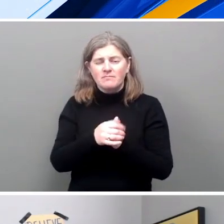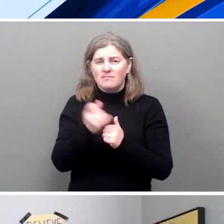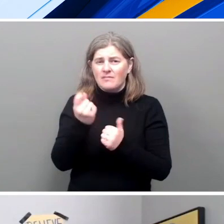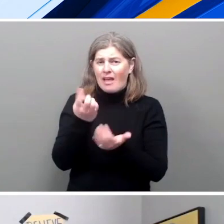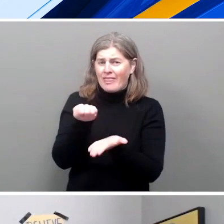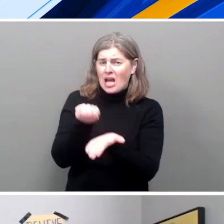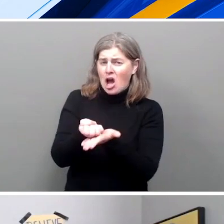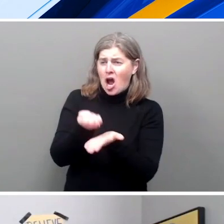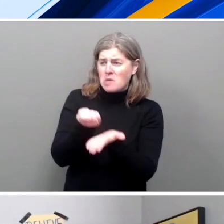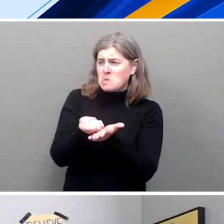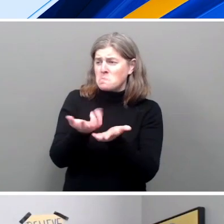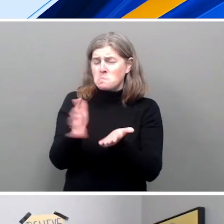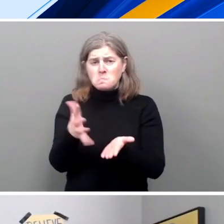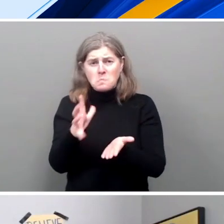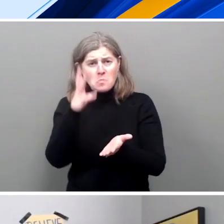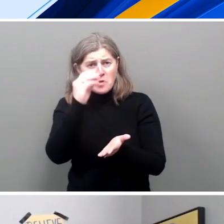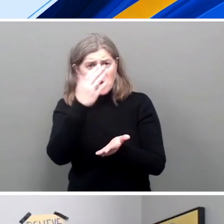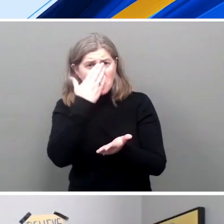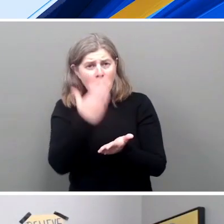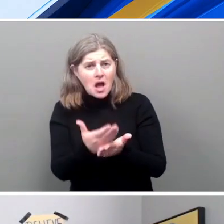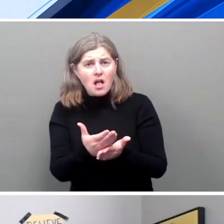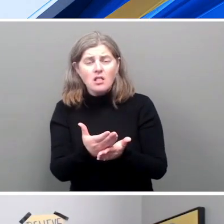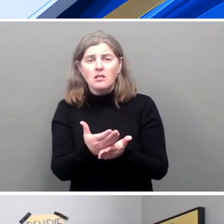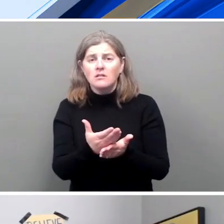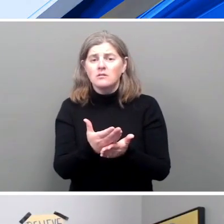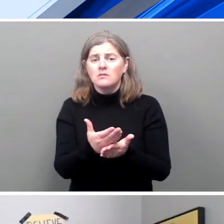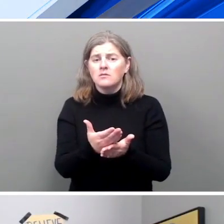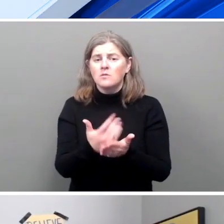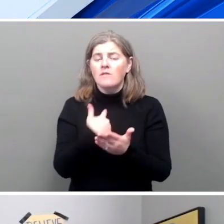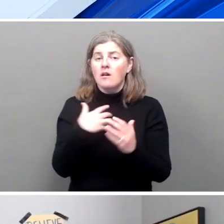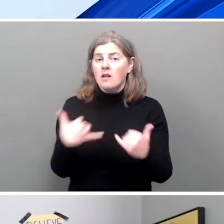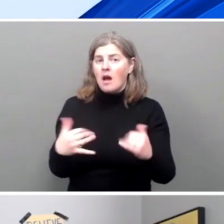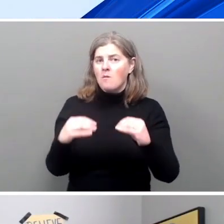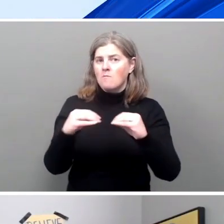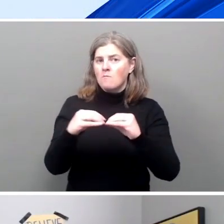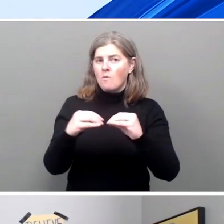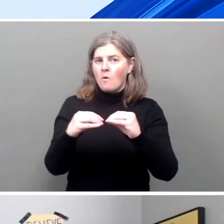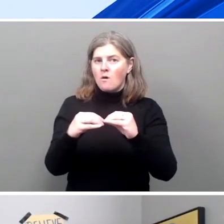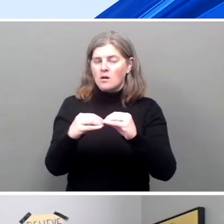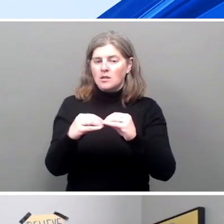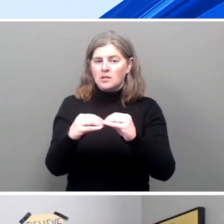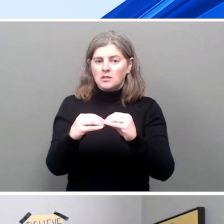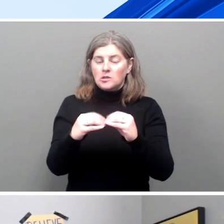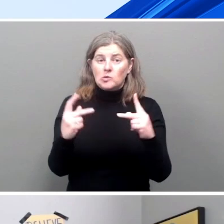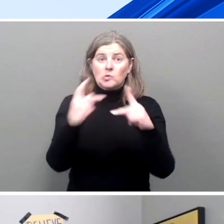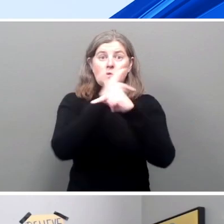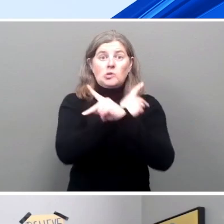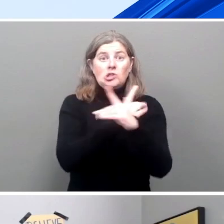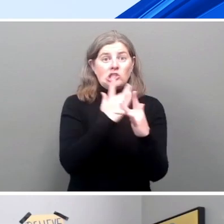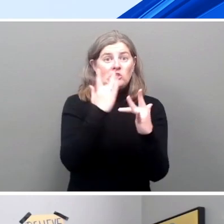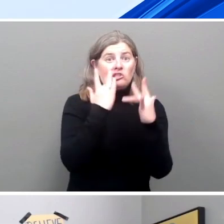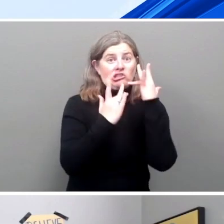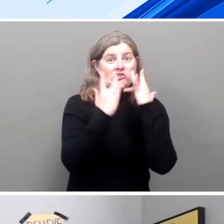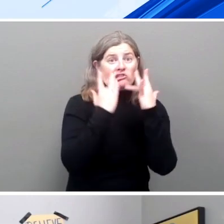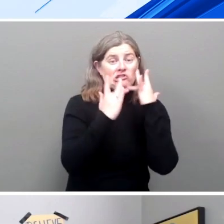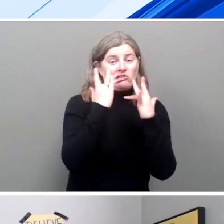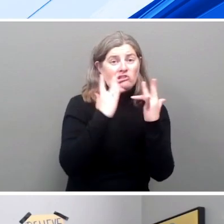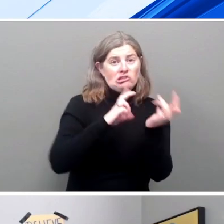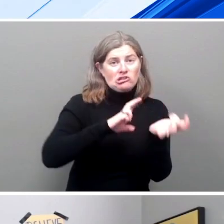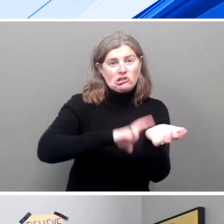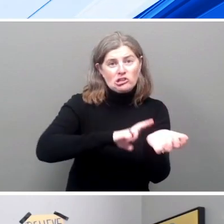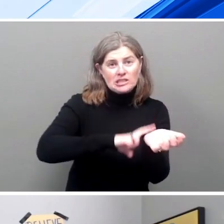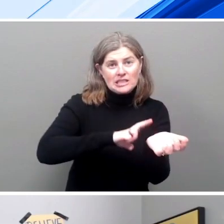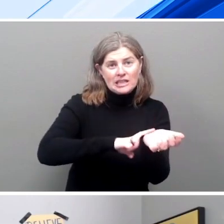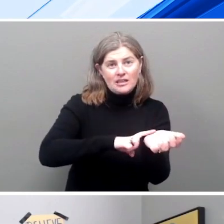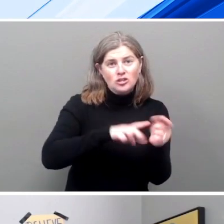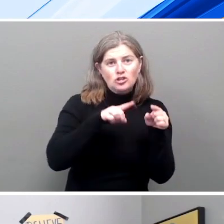doing pretty well, and we have a much more significant nursing shortage in good economies than